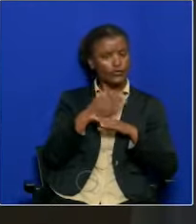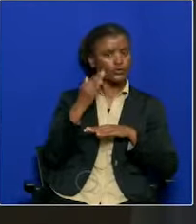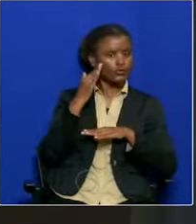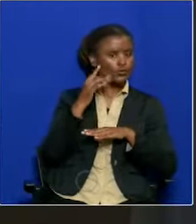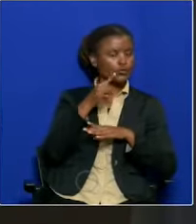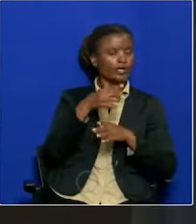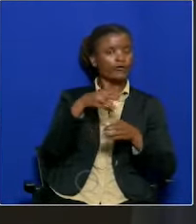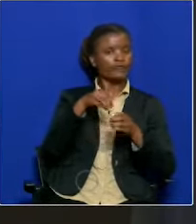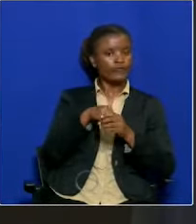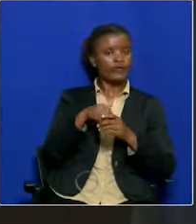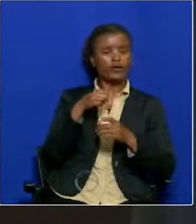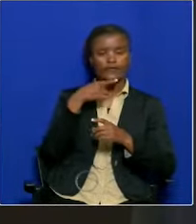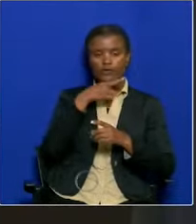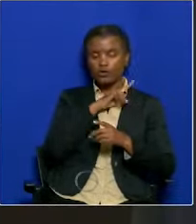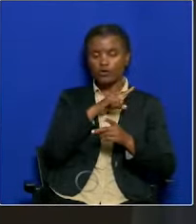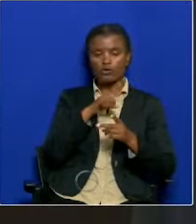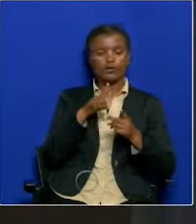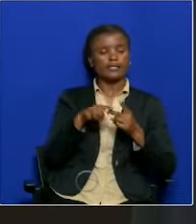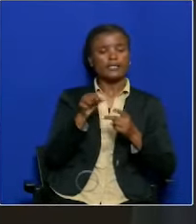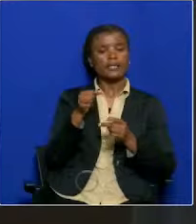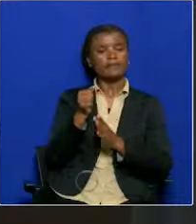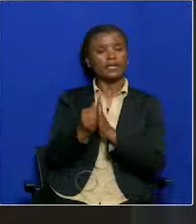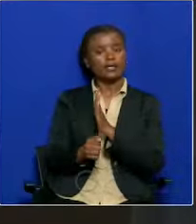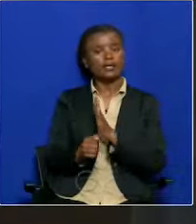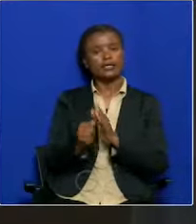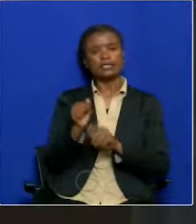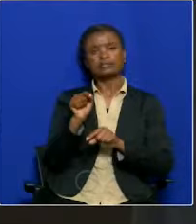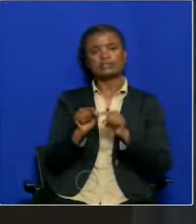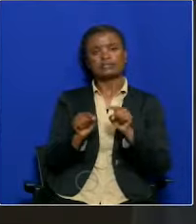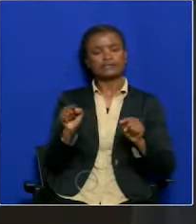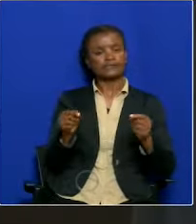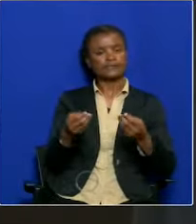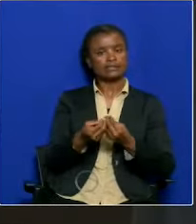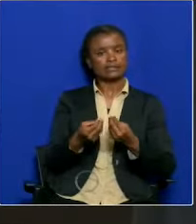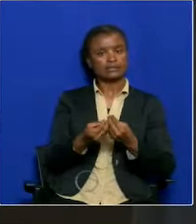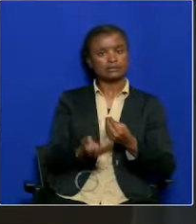and possibly murder and various other things.